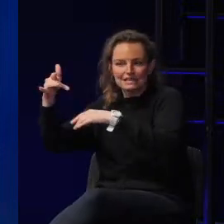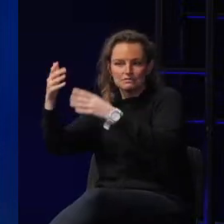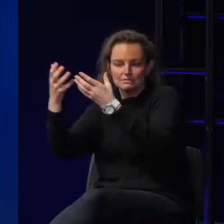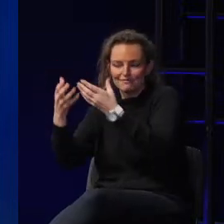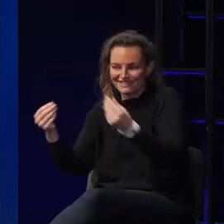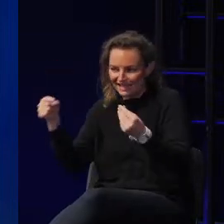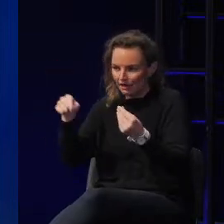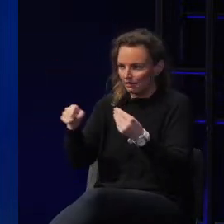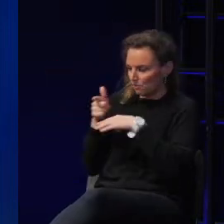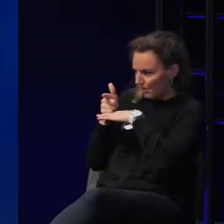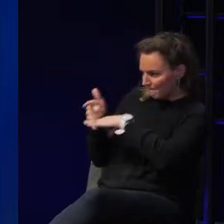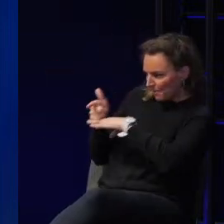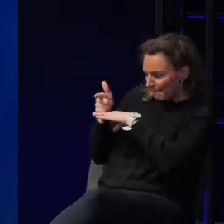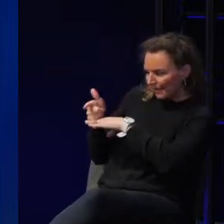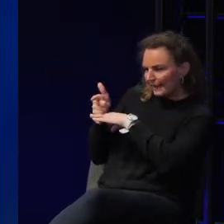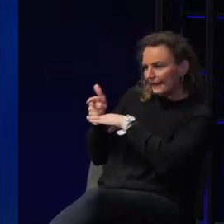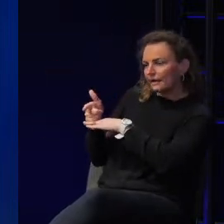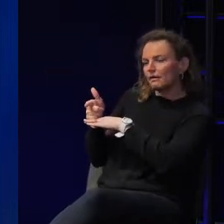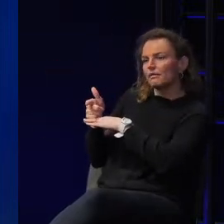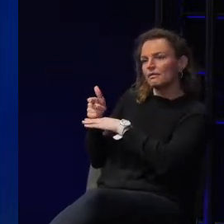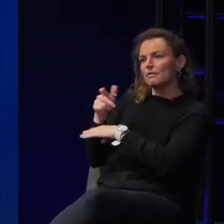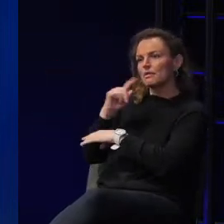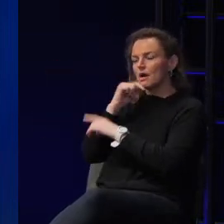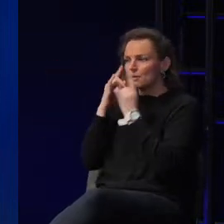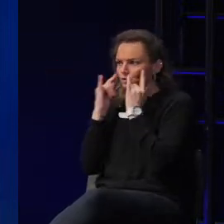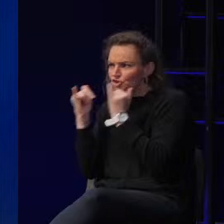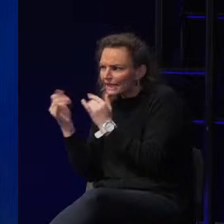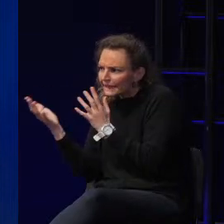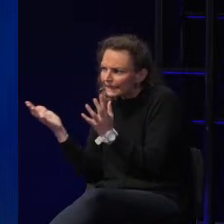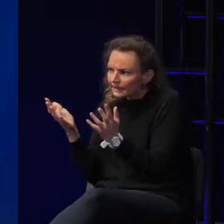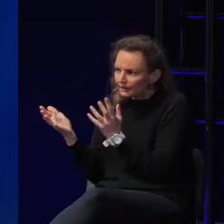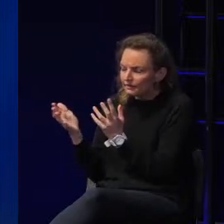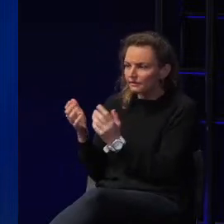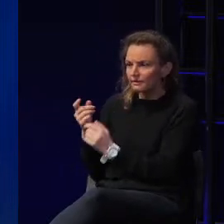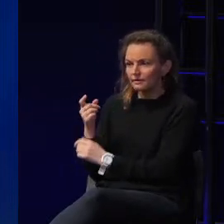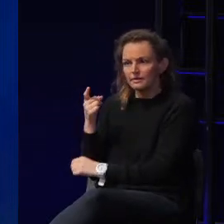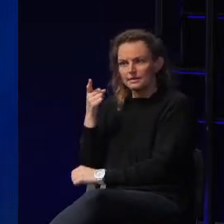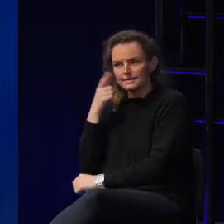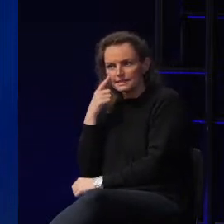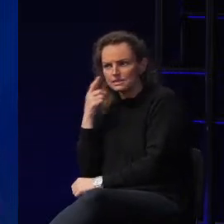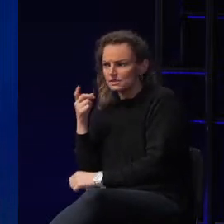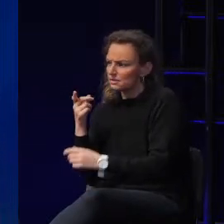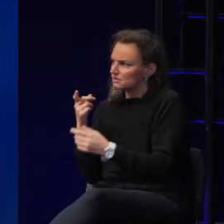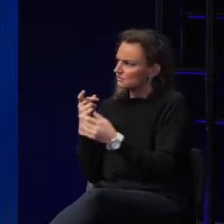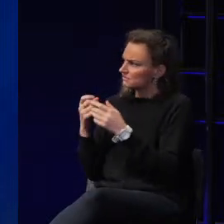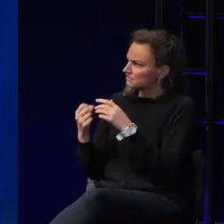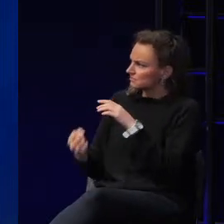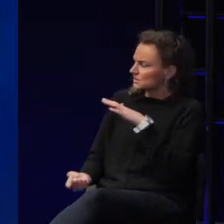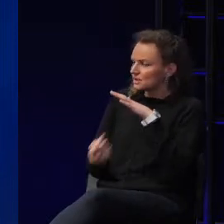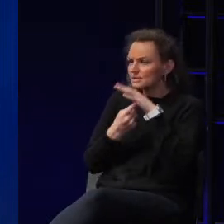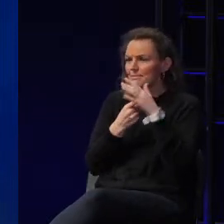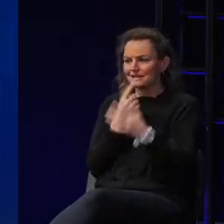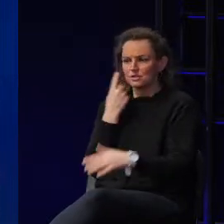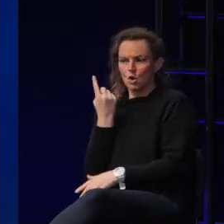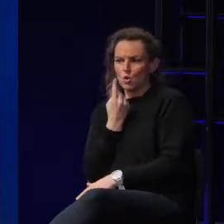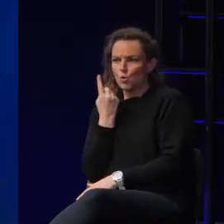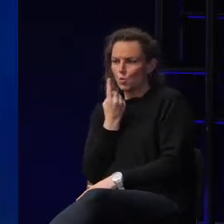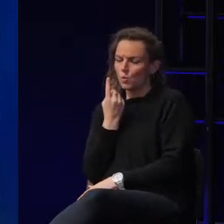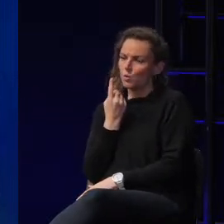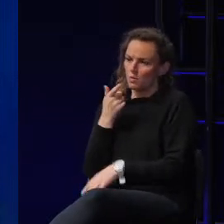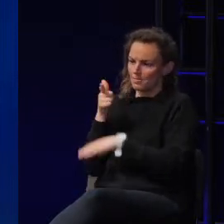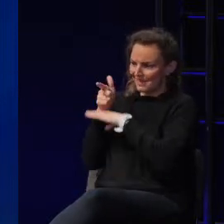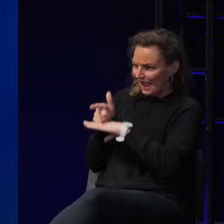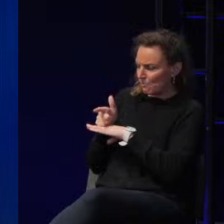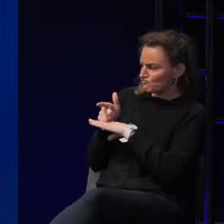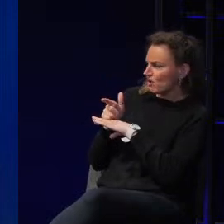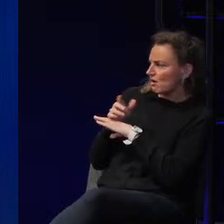we are filming, I'll check in and see, if it matters, who the operator,